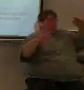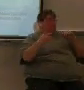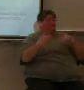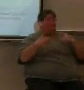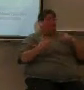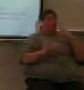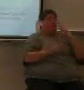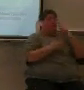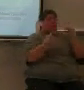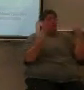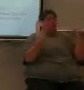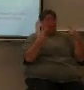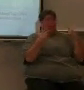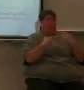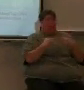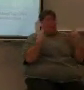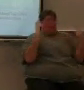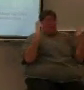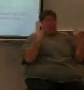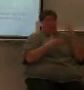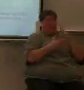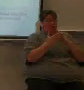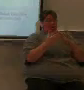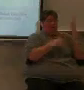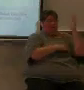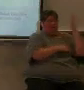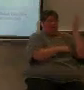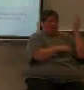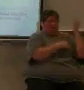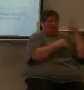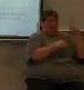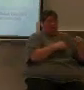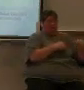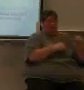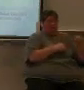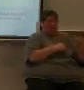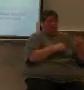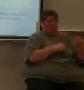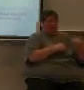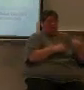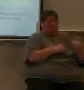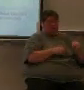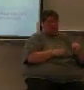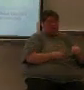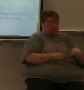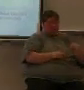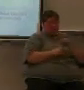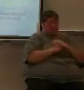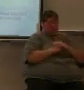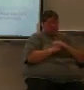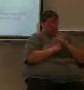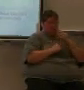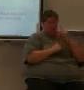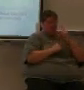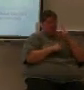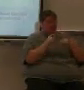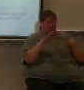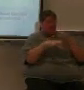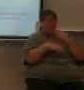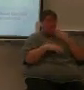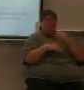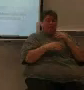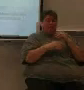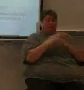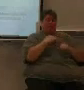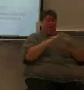acidity to do well, either because they don't compete well with these, or they actually can't do well in more basic conditions. And